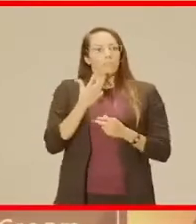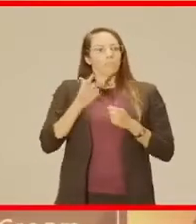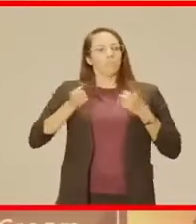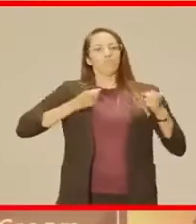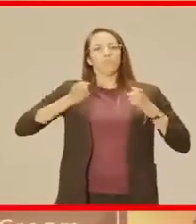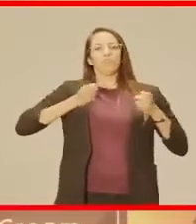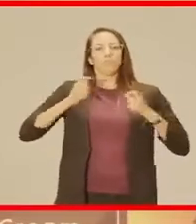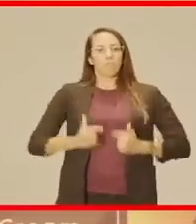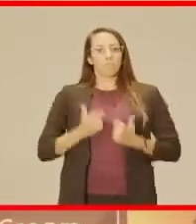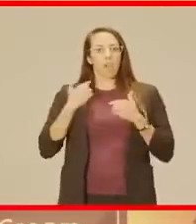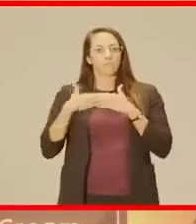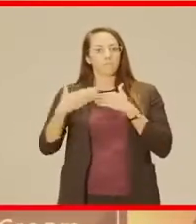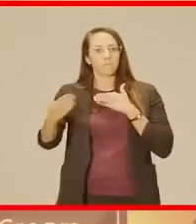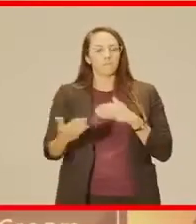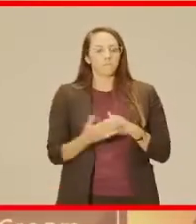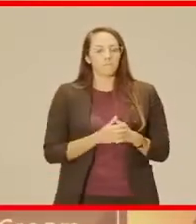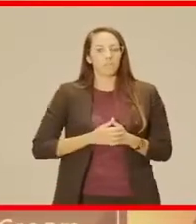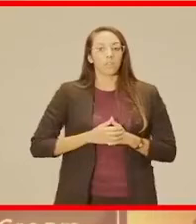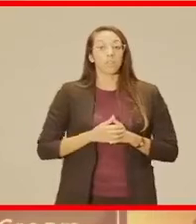Growing up, however,